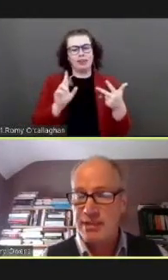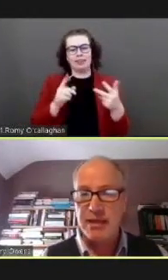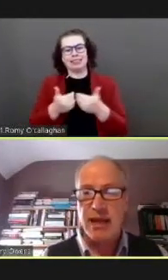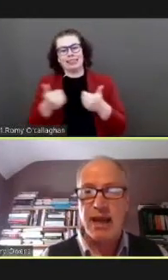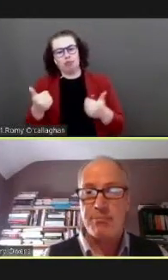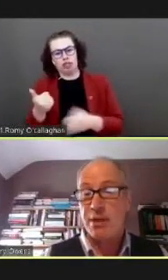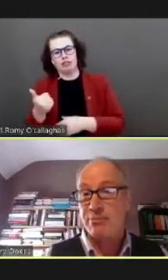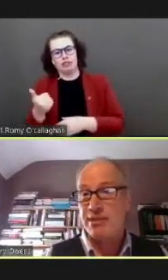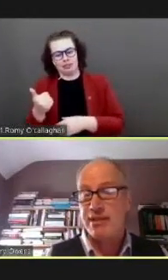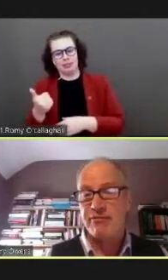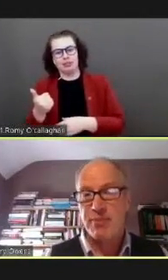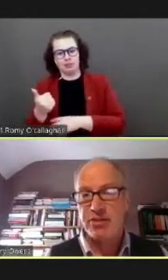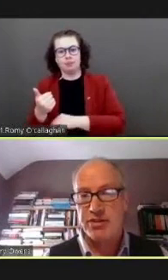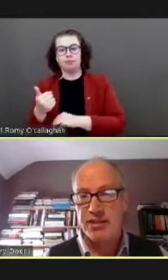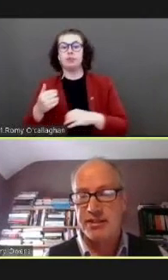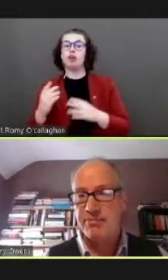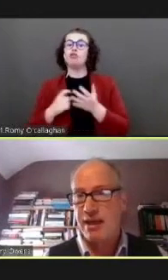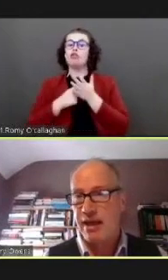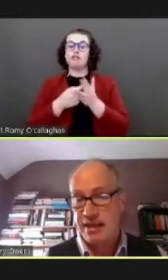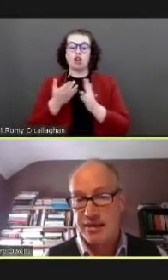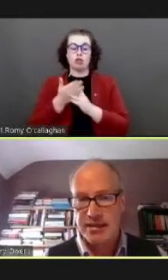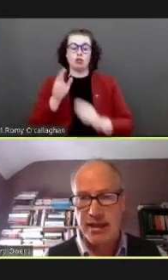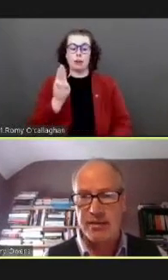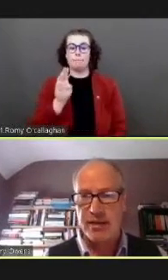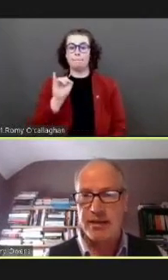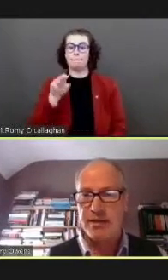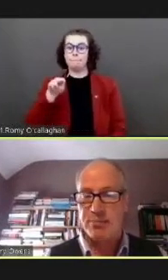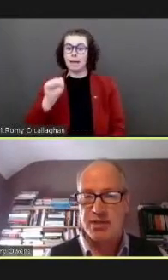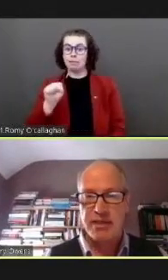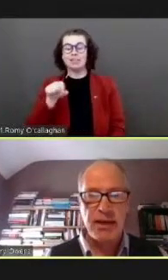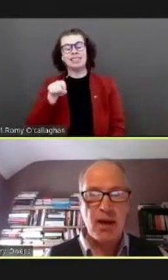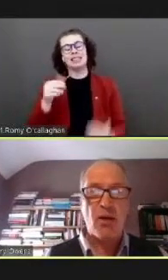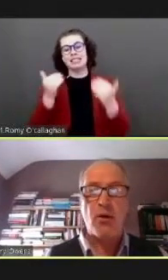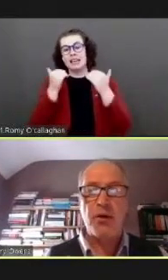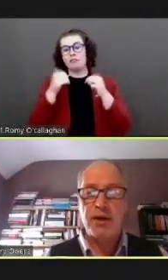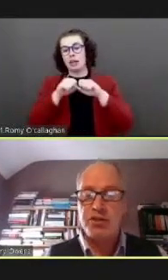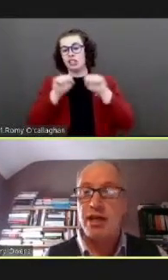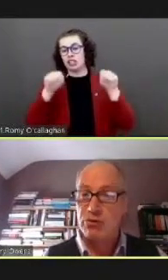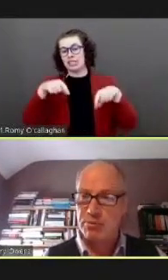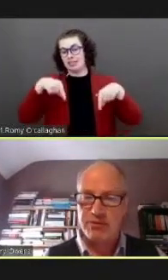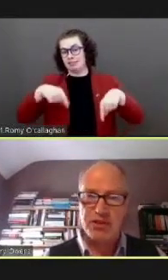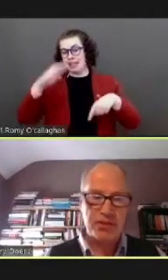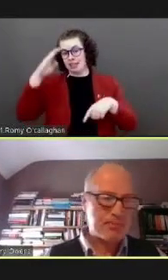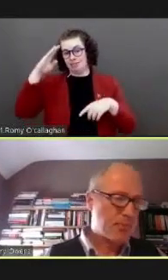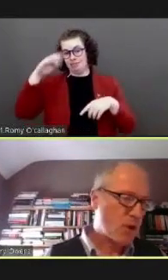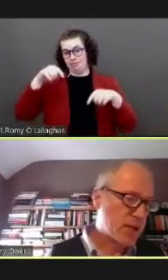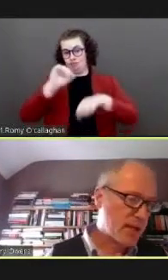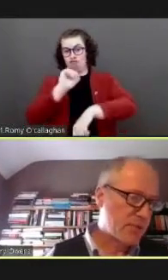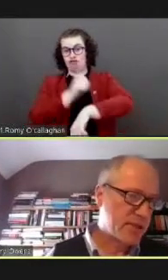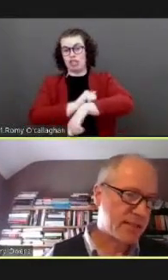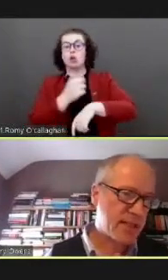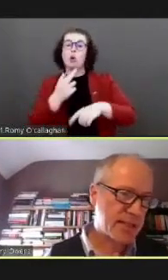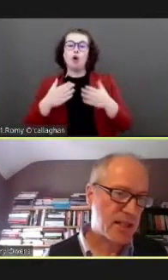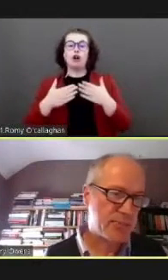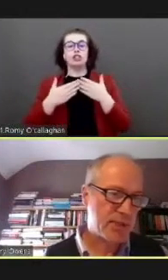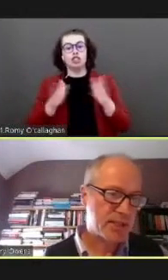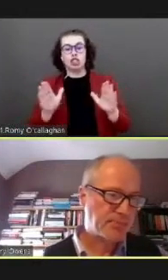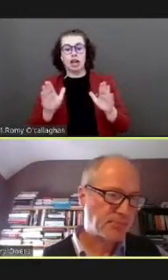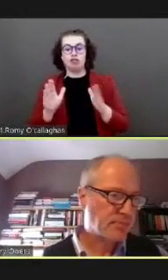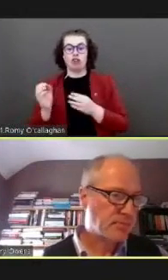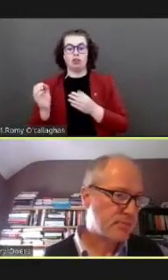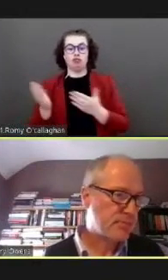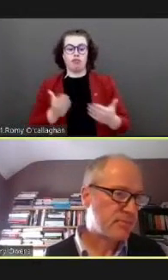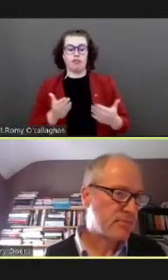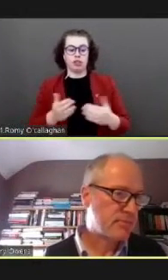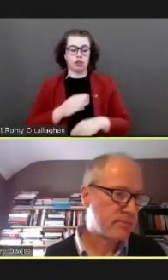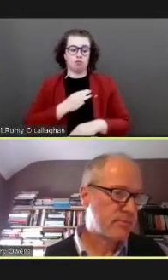through PIMS. PIMS is the information system in the prison, or general provision. Okay, can we take the next slide, please?